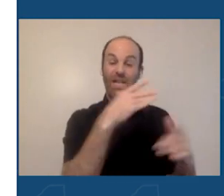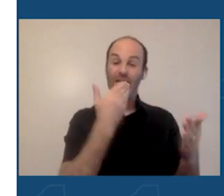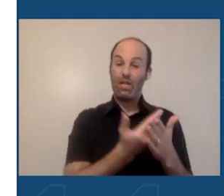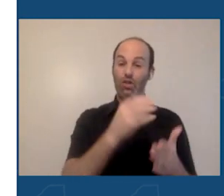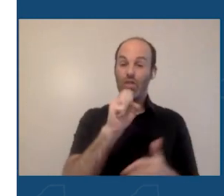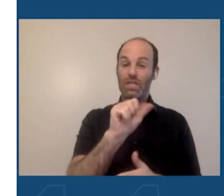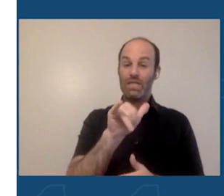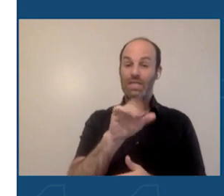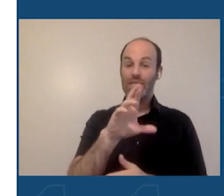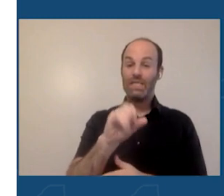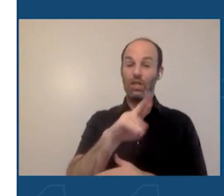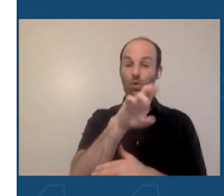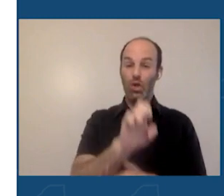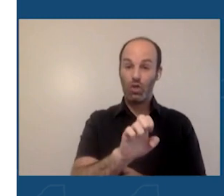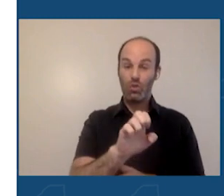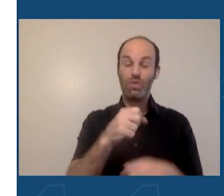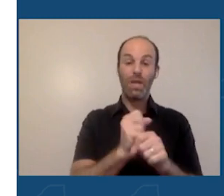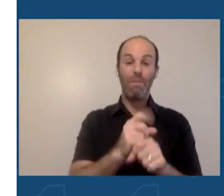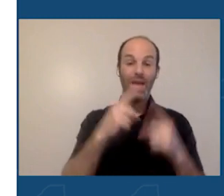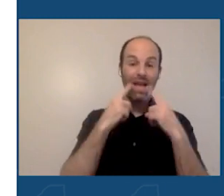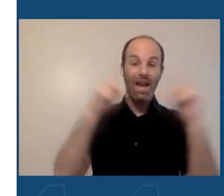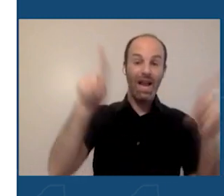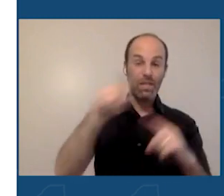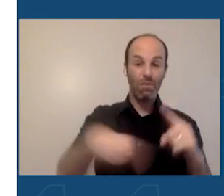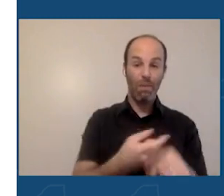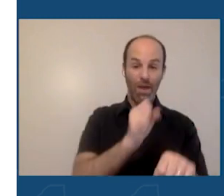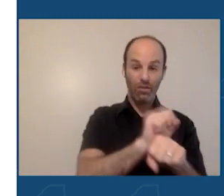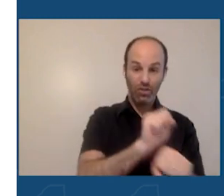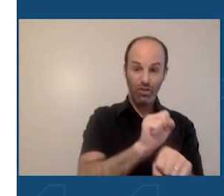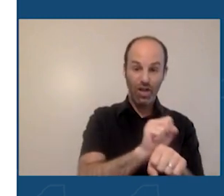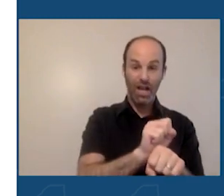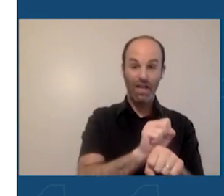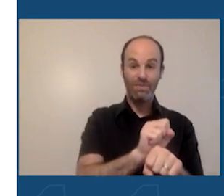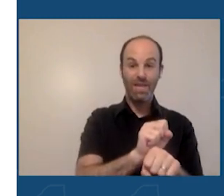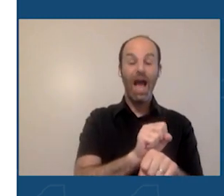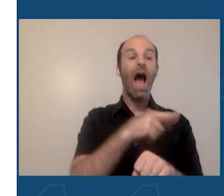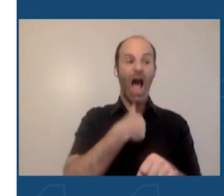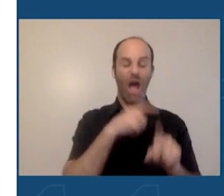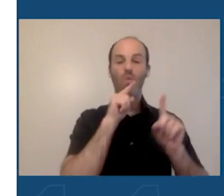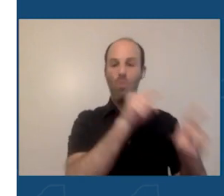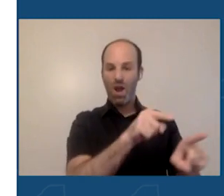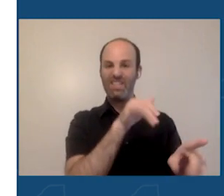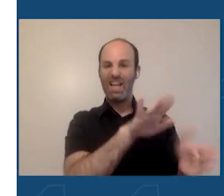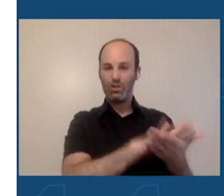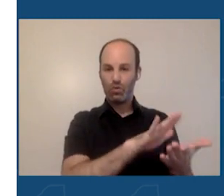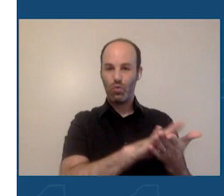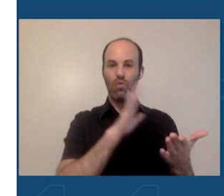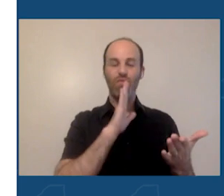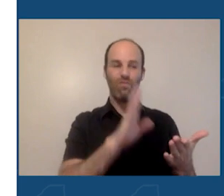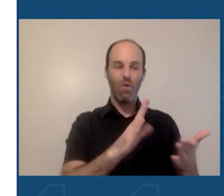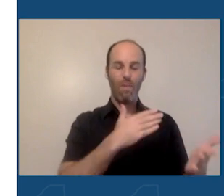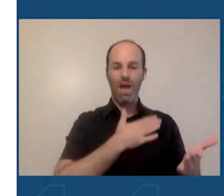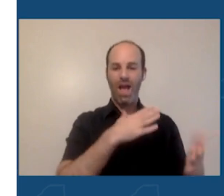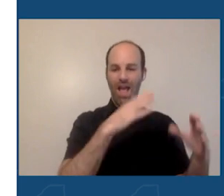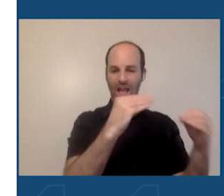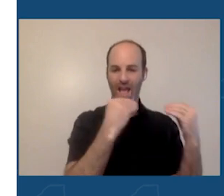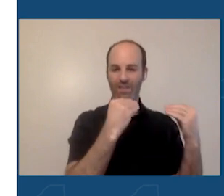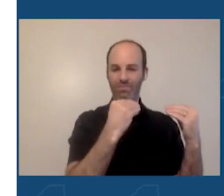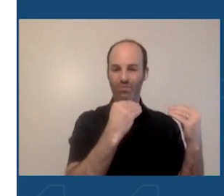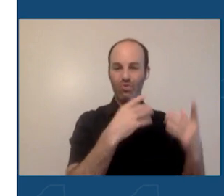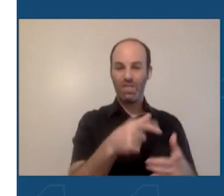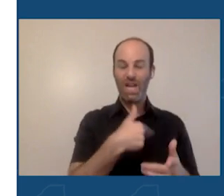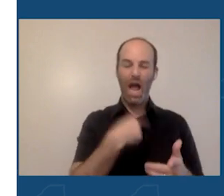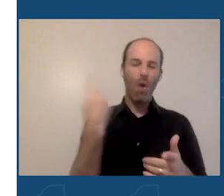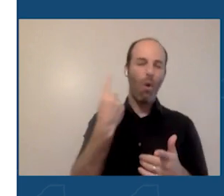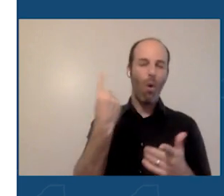a major job announcements where I happened to be educated for 4 years. And I will always find an excuse to come to Clayton. You